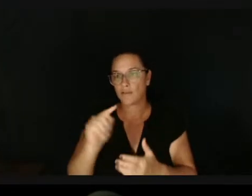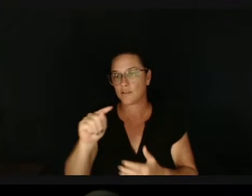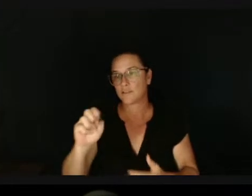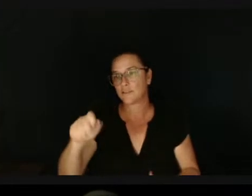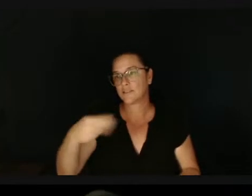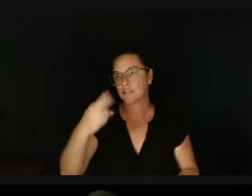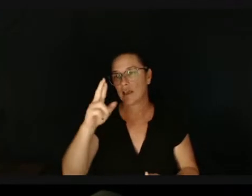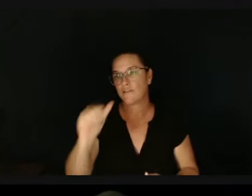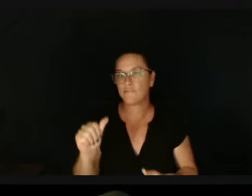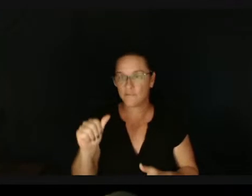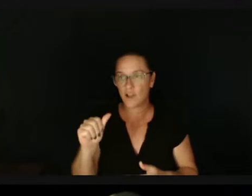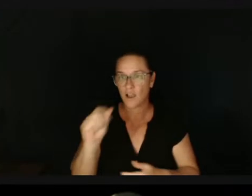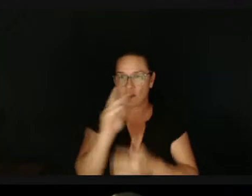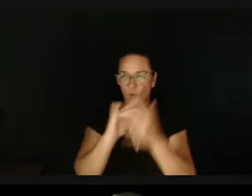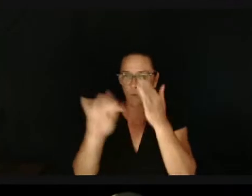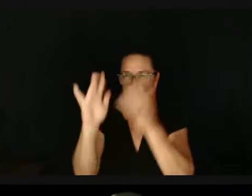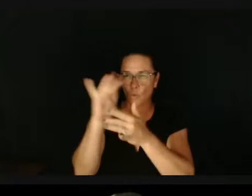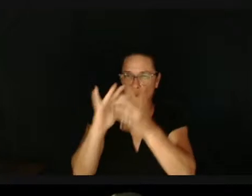tephra-laden gas cloud.